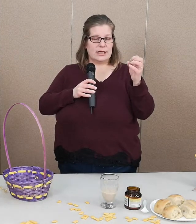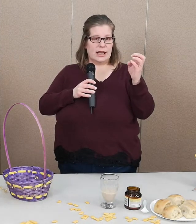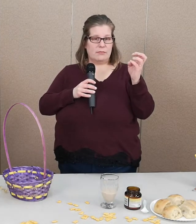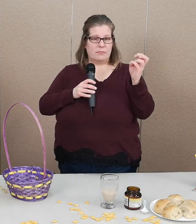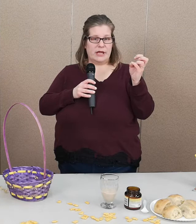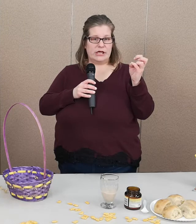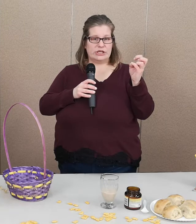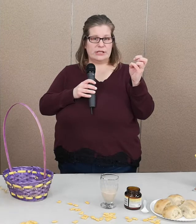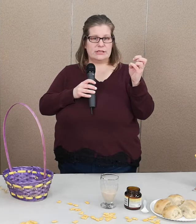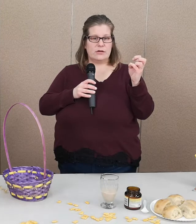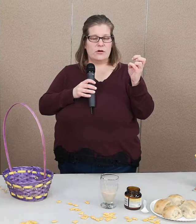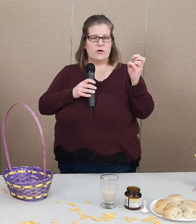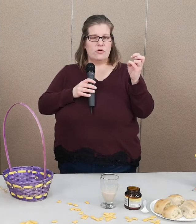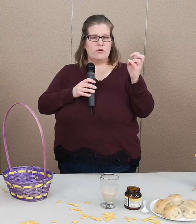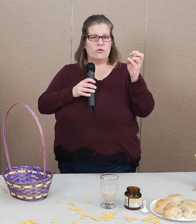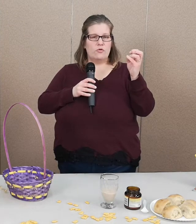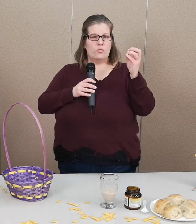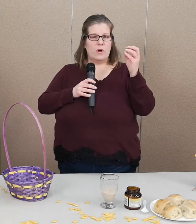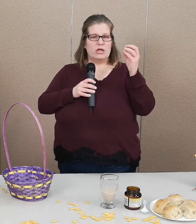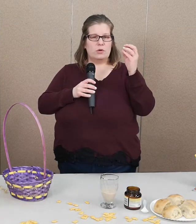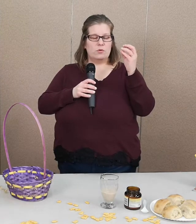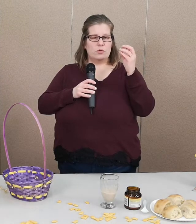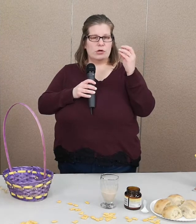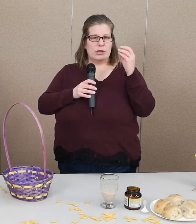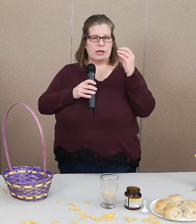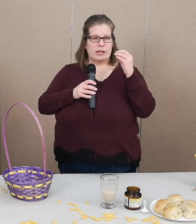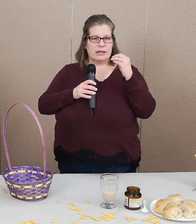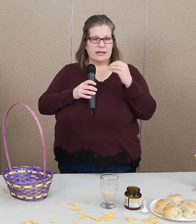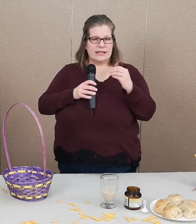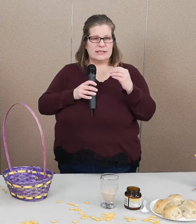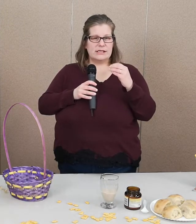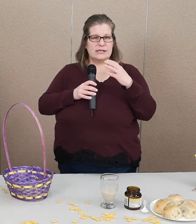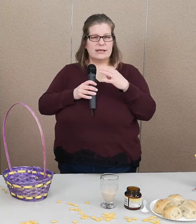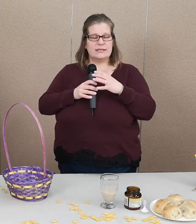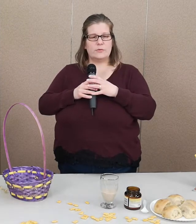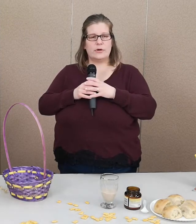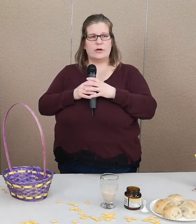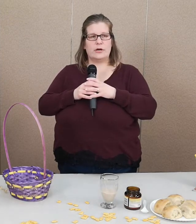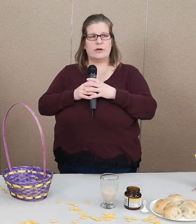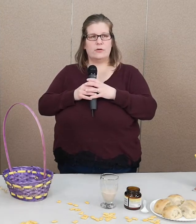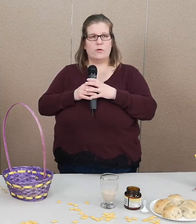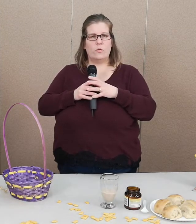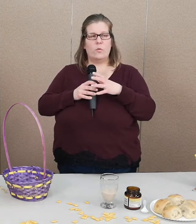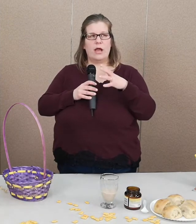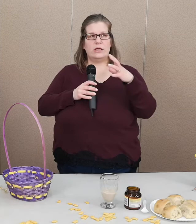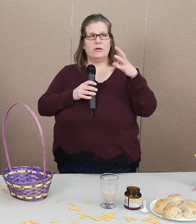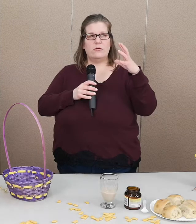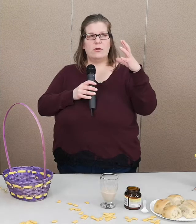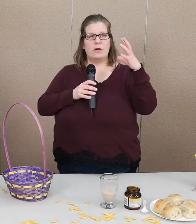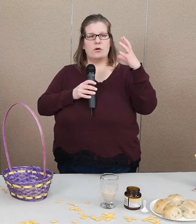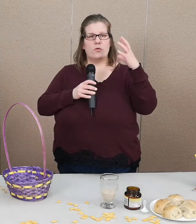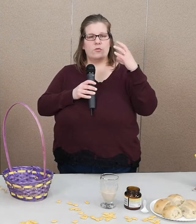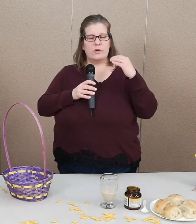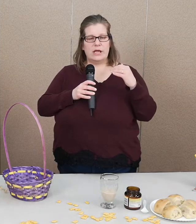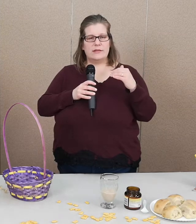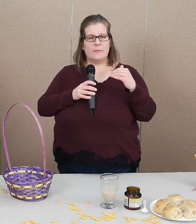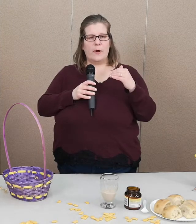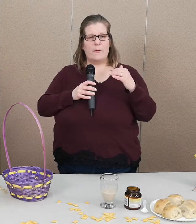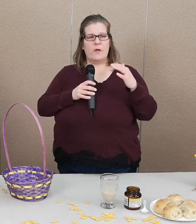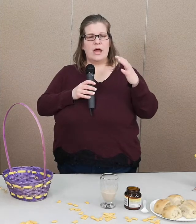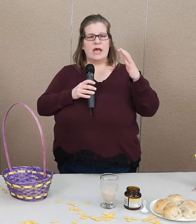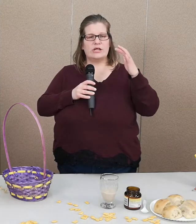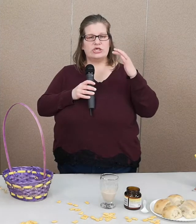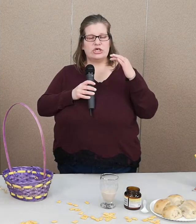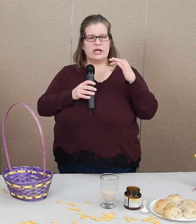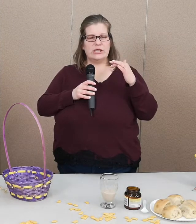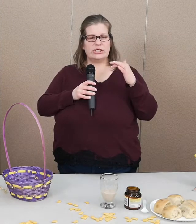gentleness and patience. When you listen to his word, when you read the